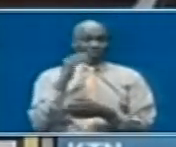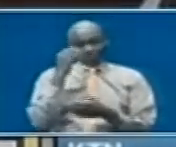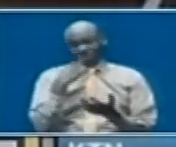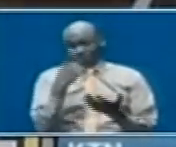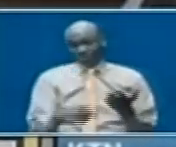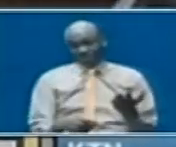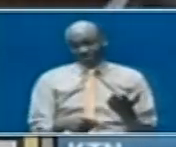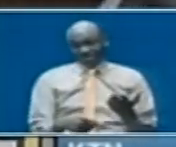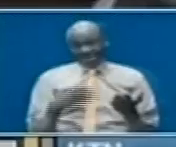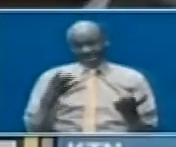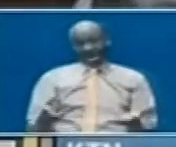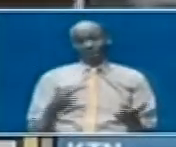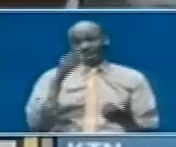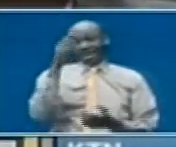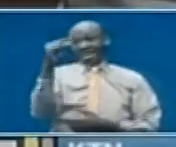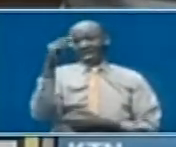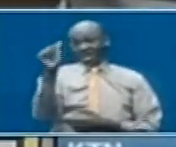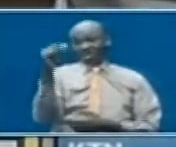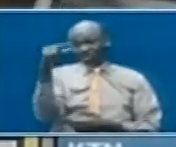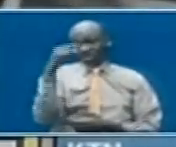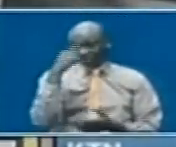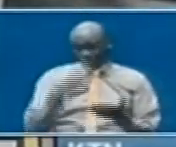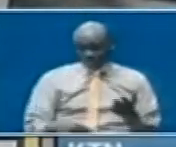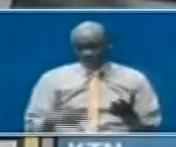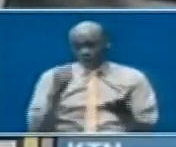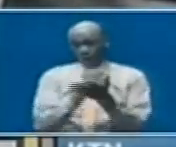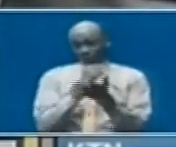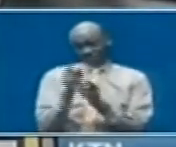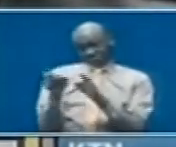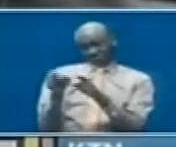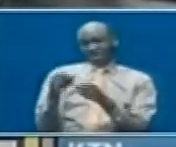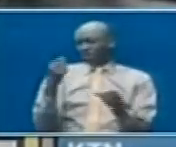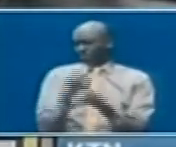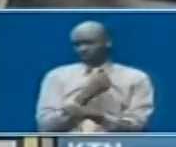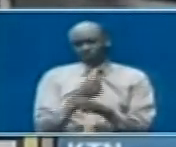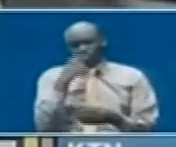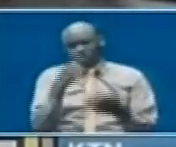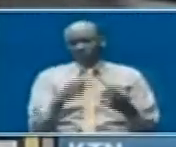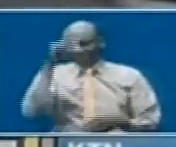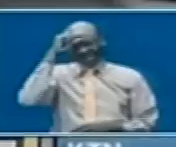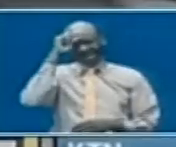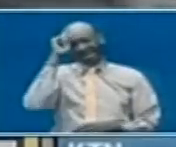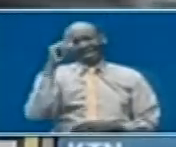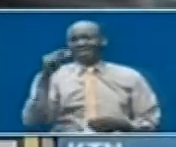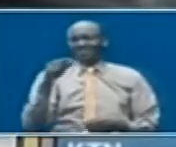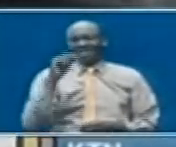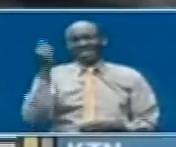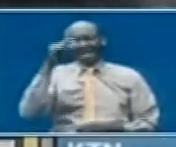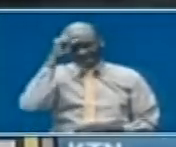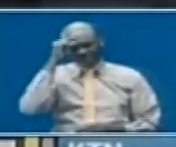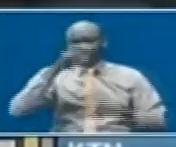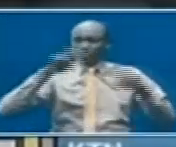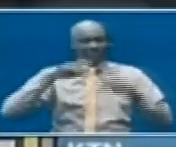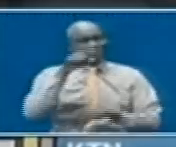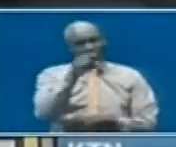General Githu Muigai, however, says that the Office of the Prosecution cannot keep making the Kenyan government do the investigations for